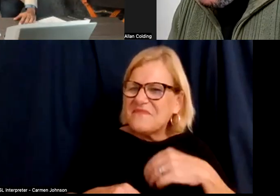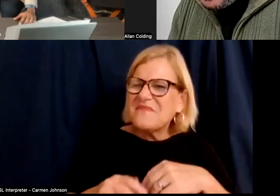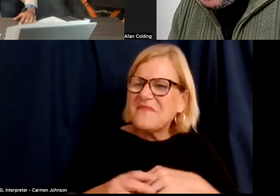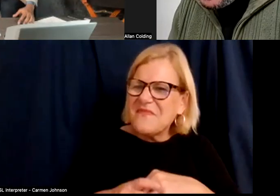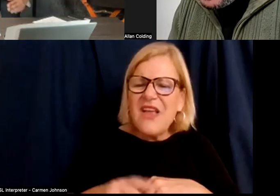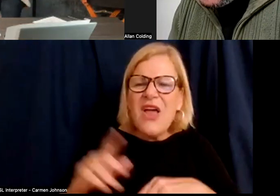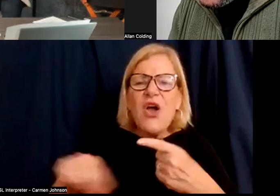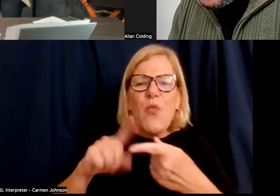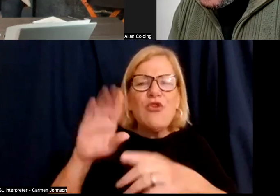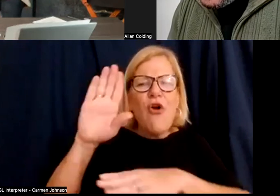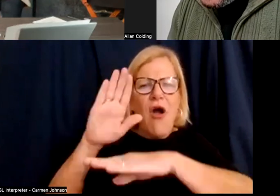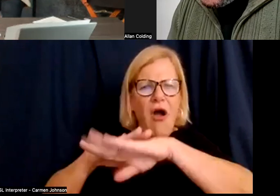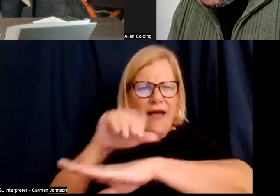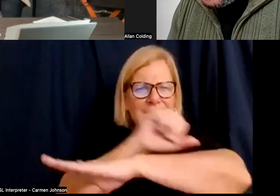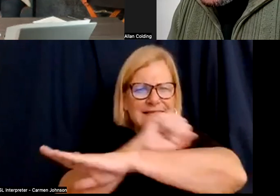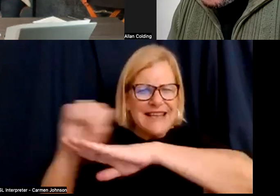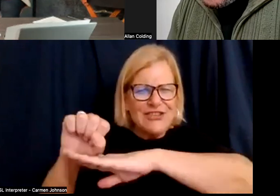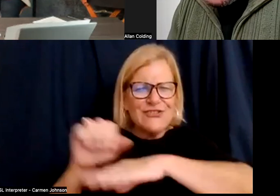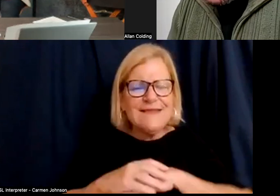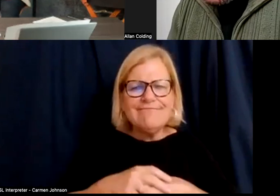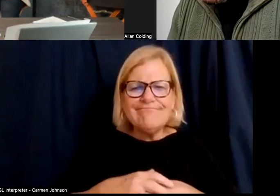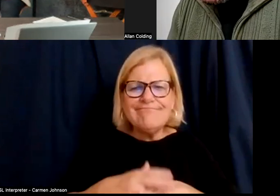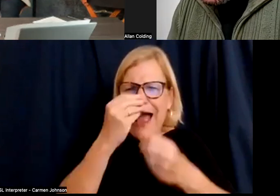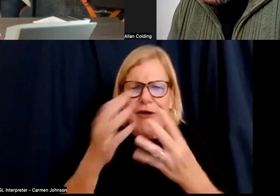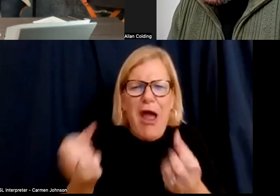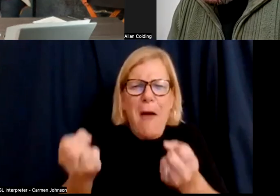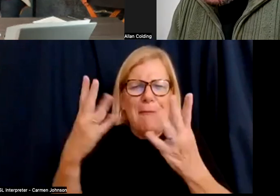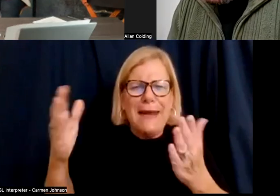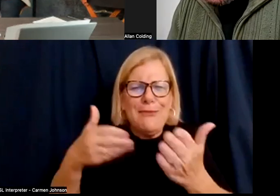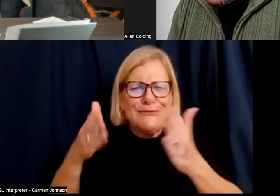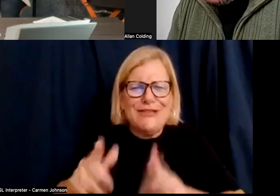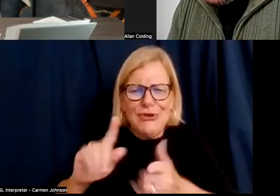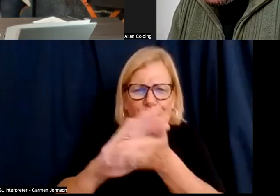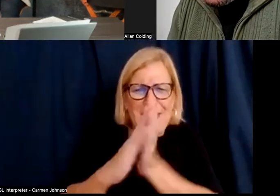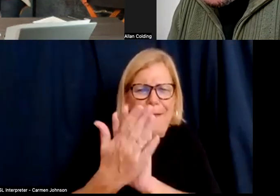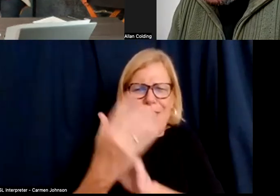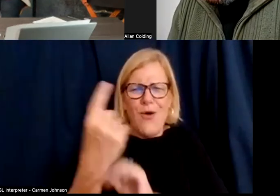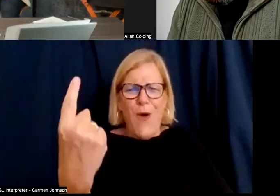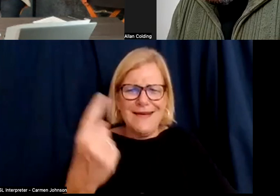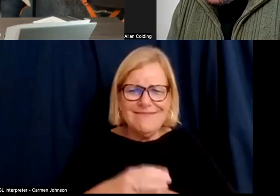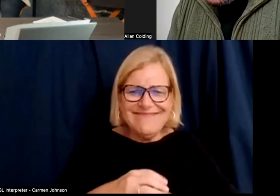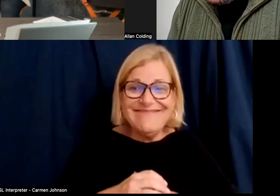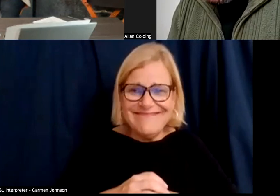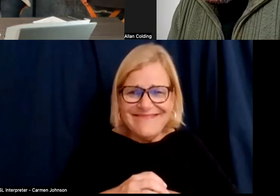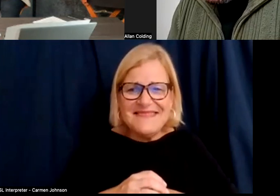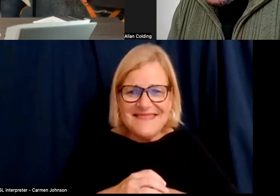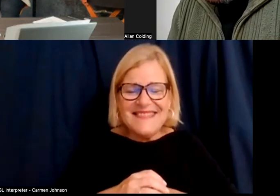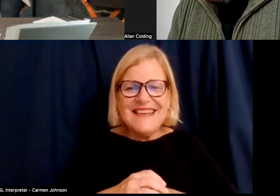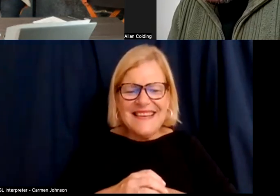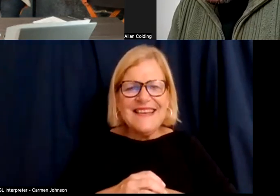you're on the bandstand, I don't care how many musicians are up there, you all become one. Okay,